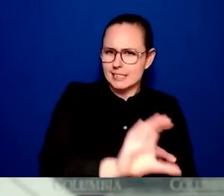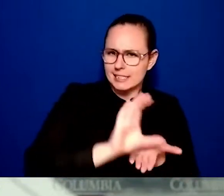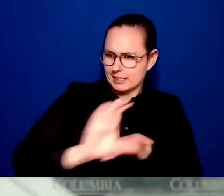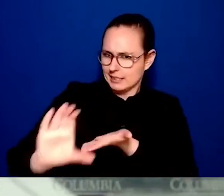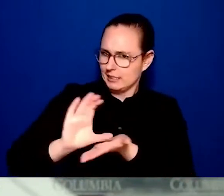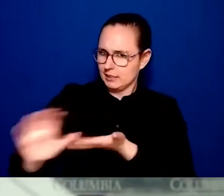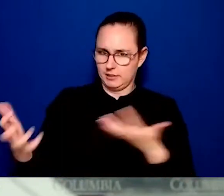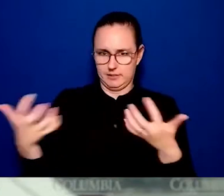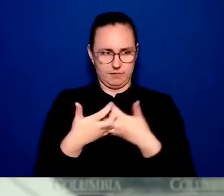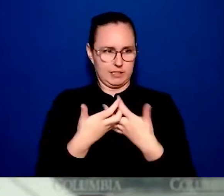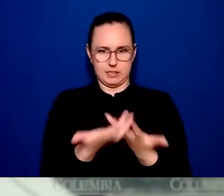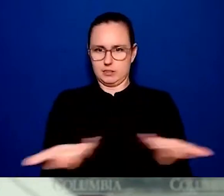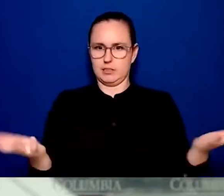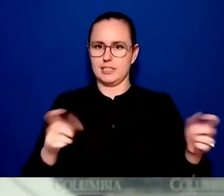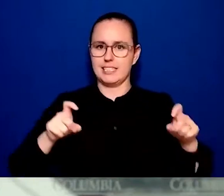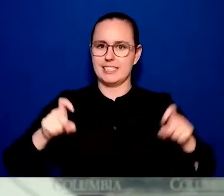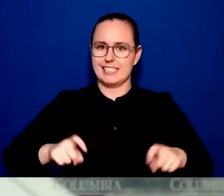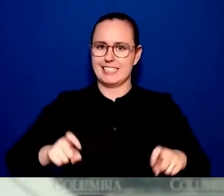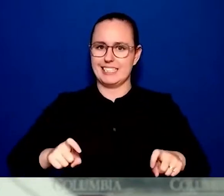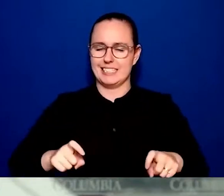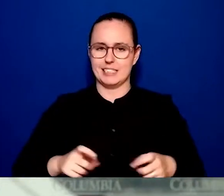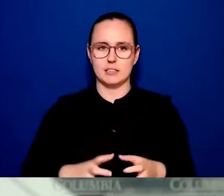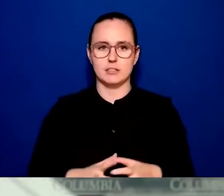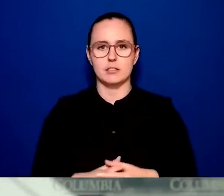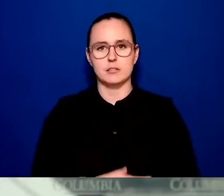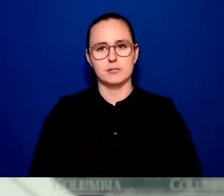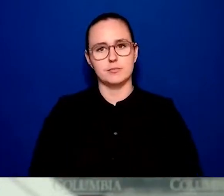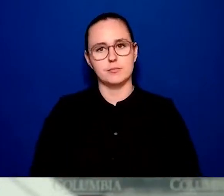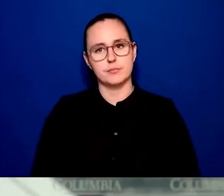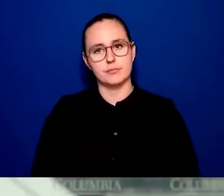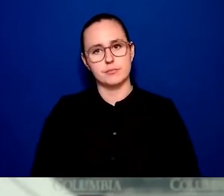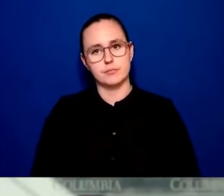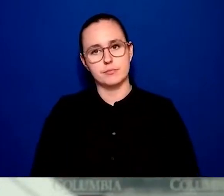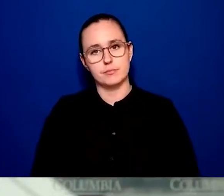as we return, and we hope to return to more normalcy in our